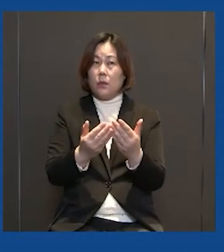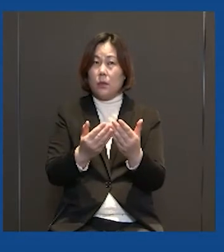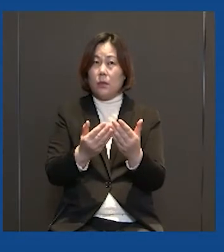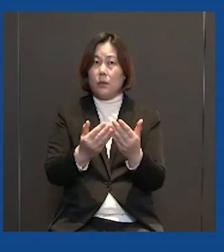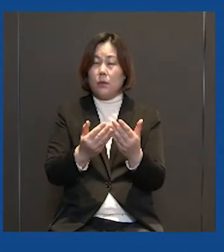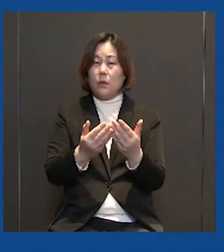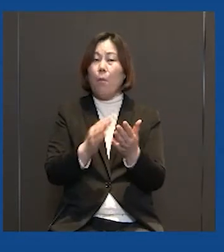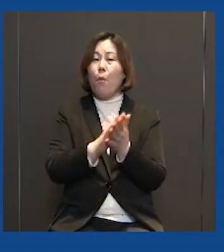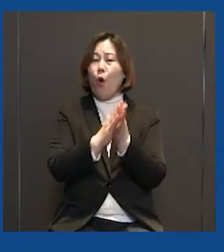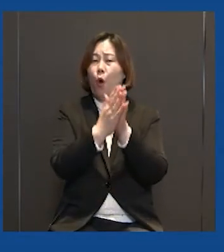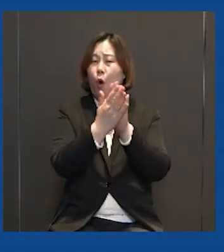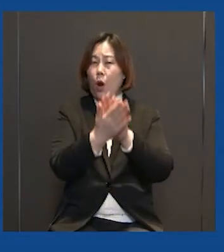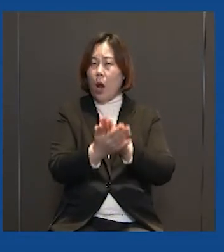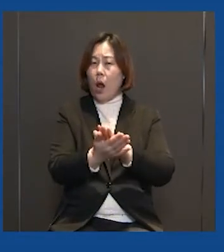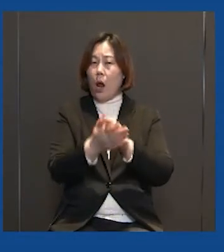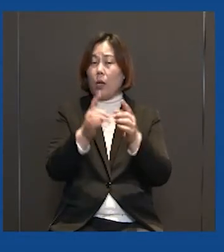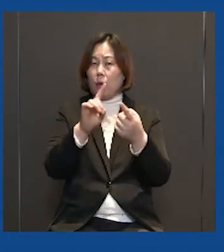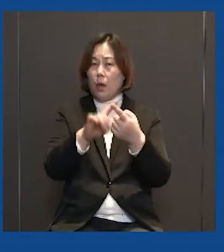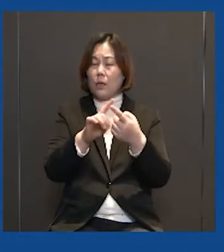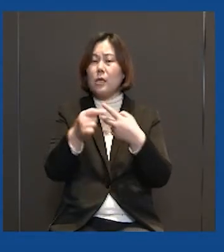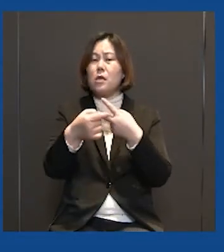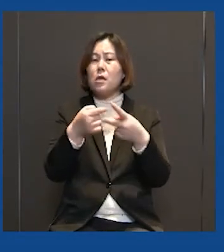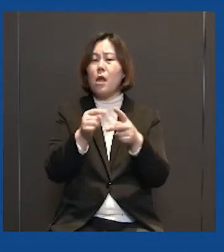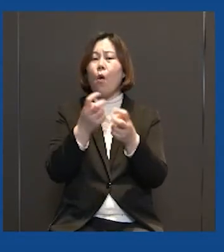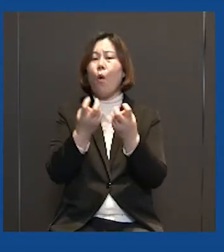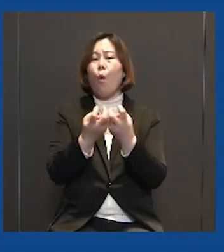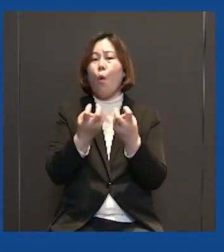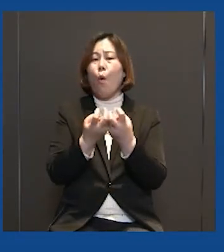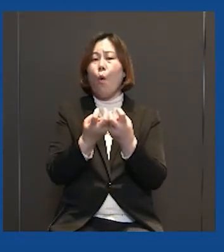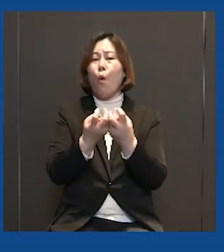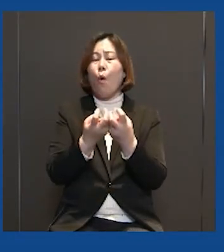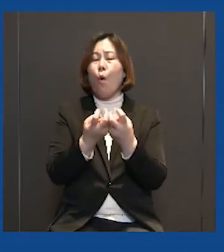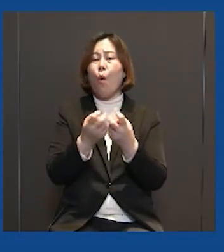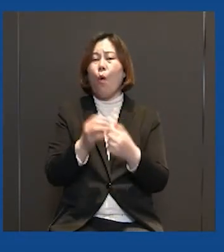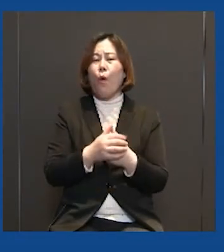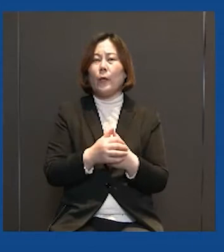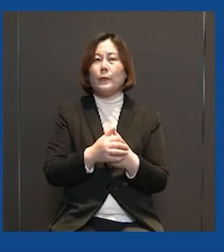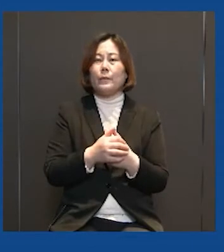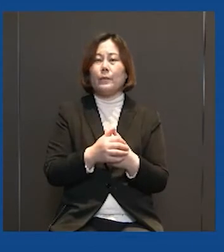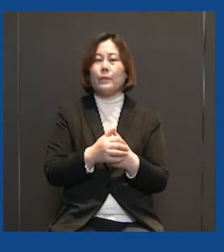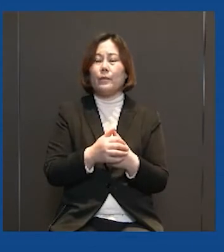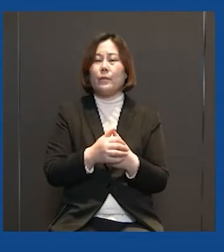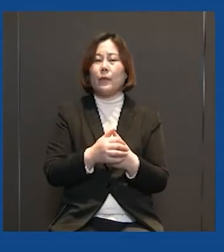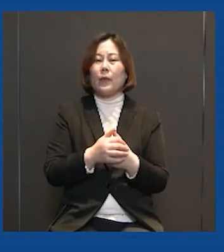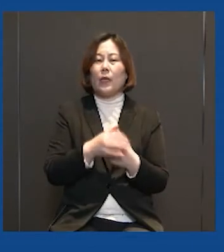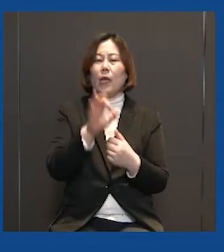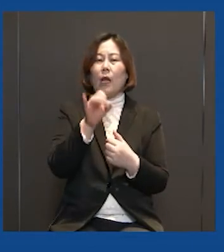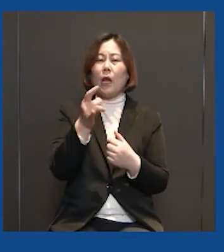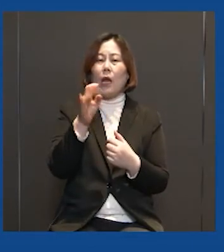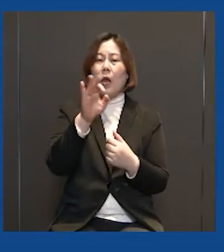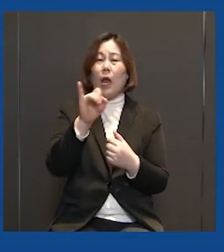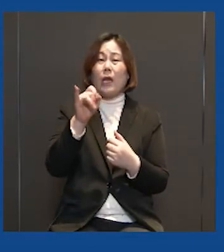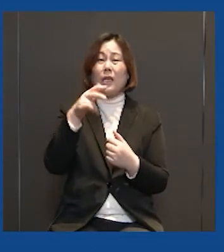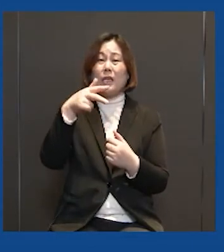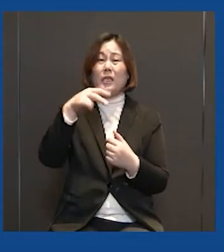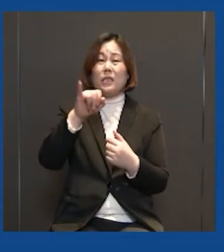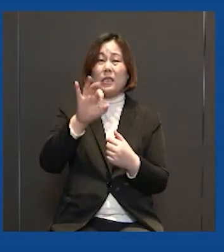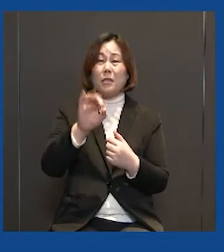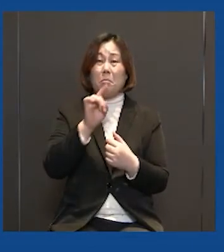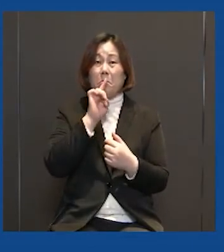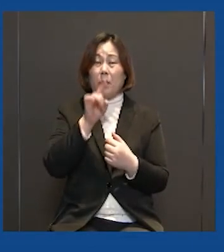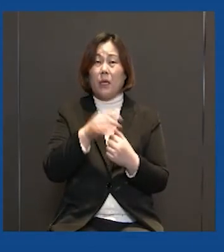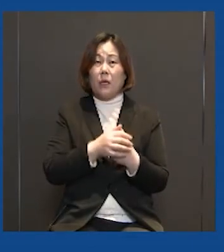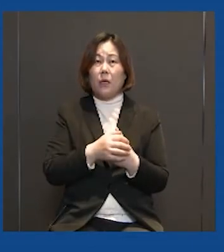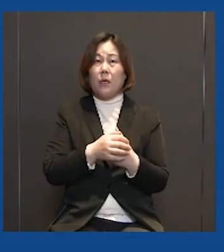view of what is aging, and the WHO has expressed it in a very beautiful manner. WHO has expressed